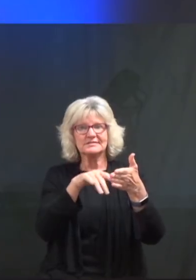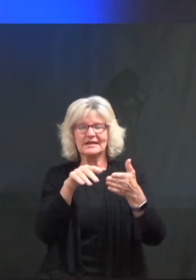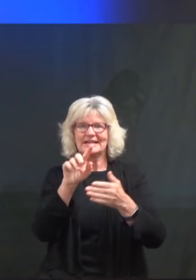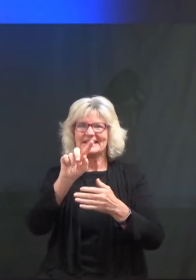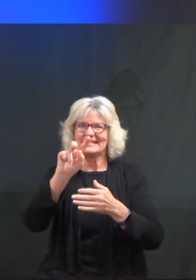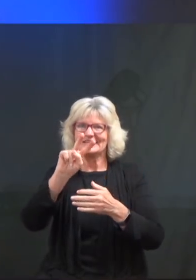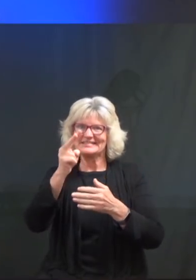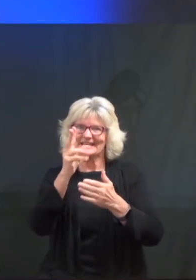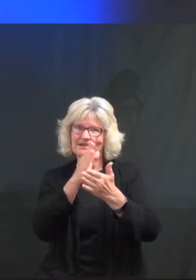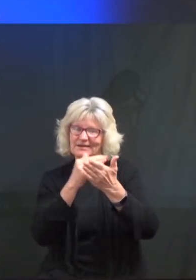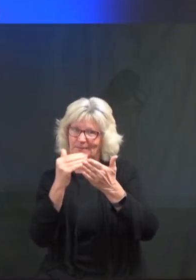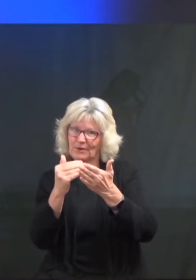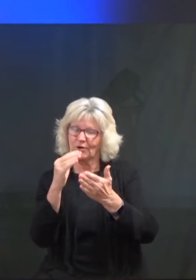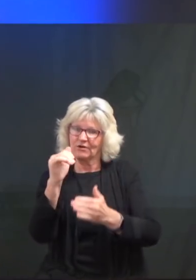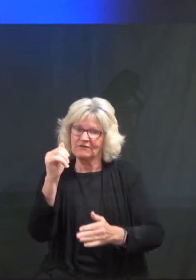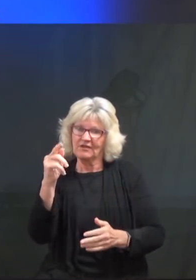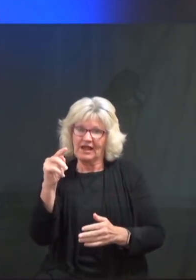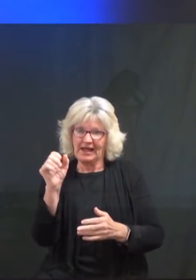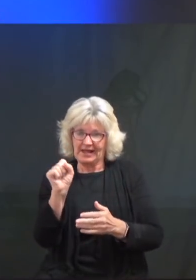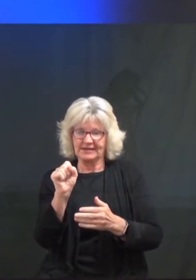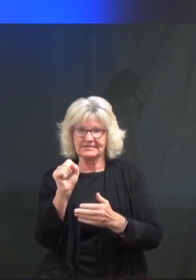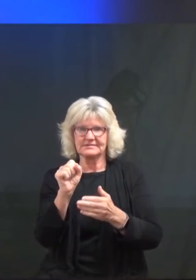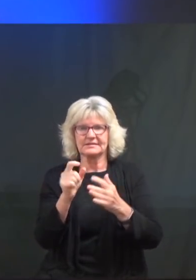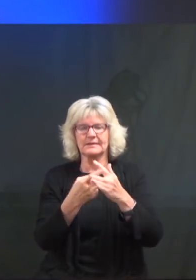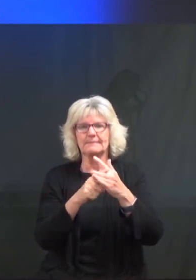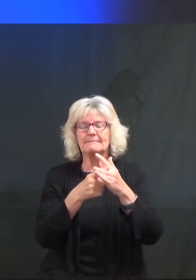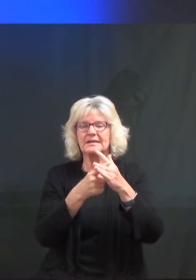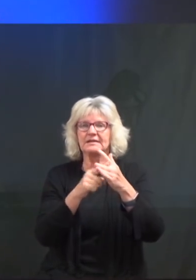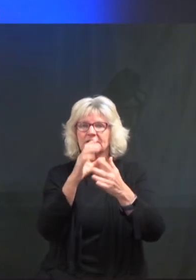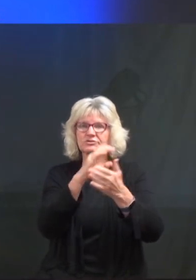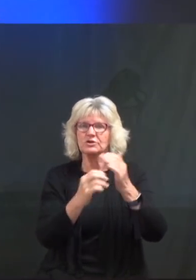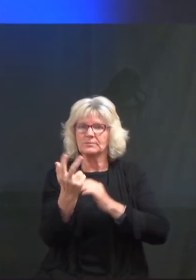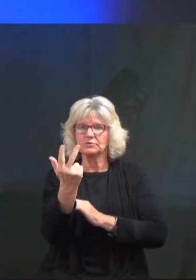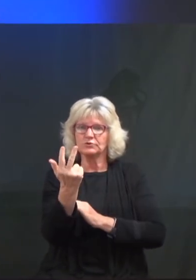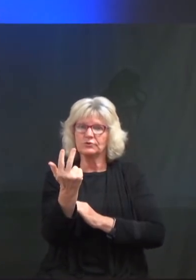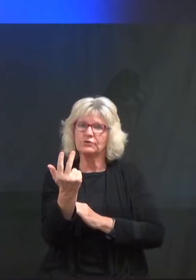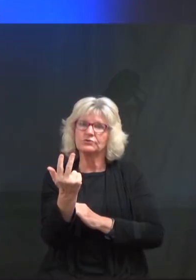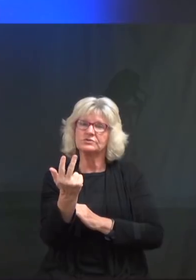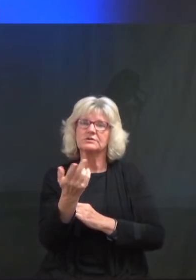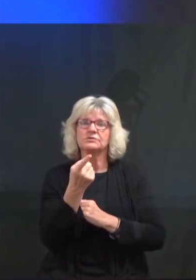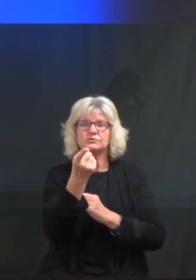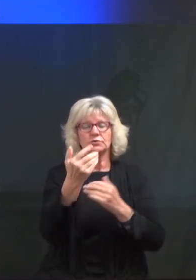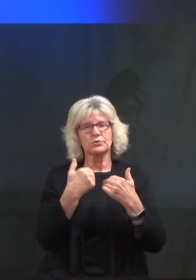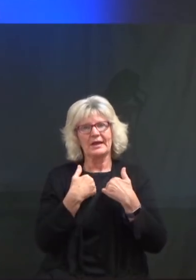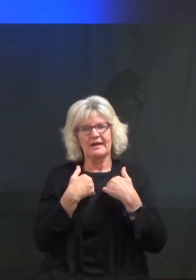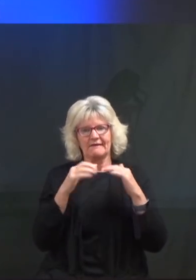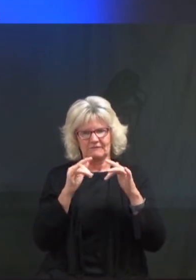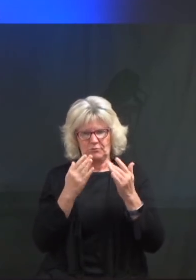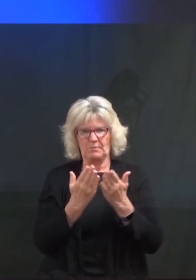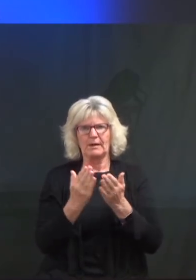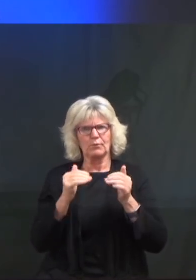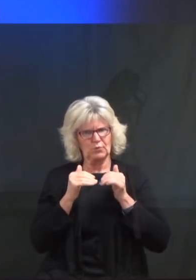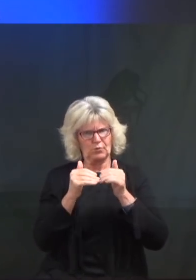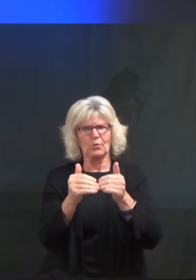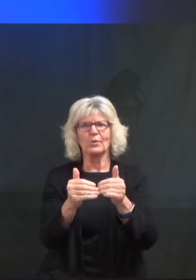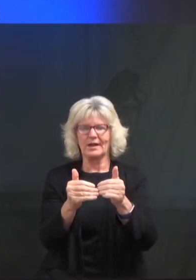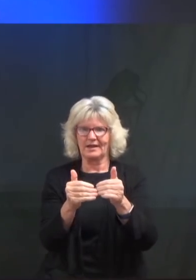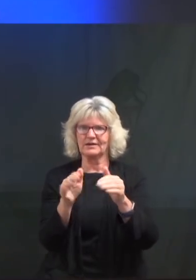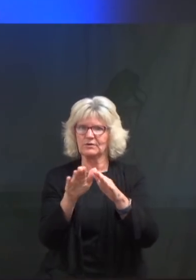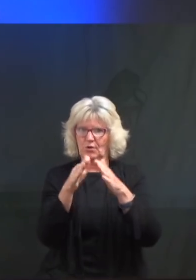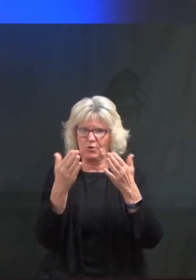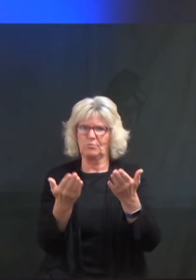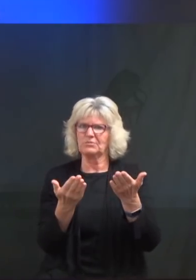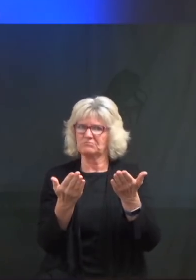Acts, the second half, beginning in chapter 13. And today we're going to be in chapter 13. If you have your Bible, go ahead and open up to chapter